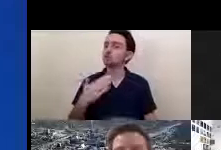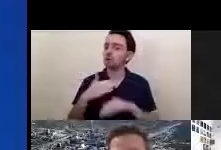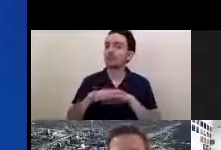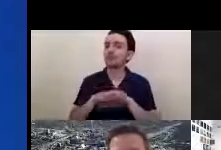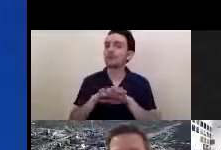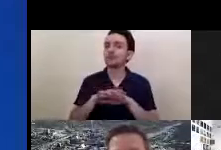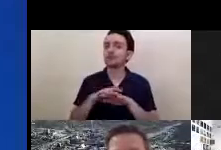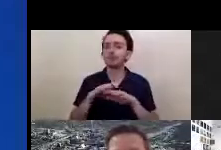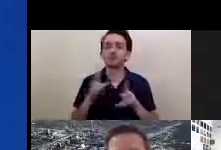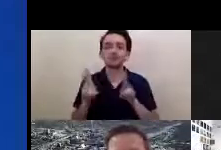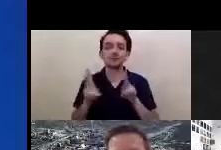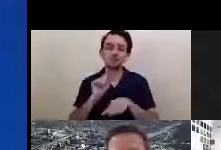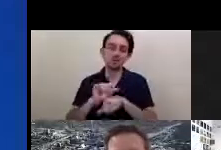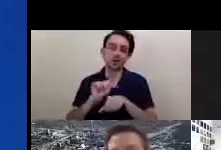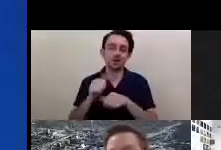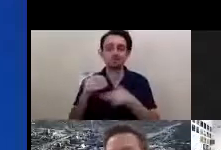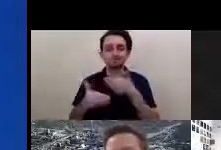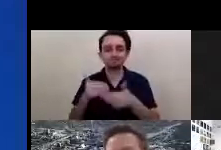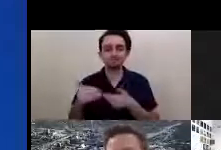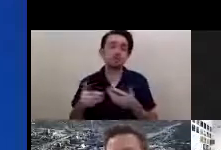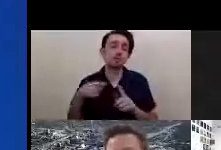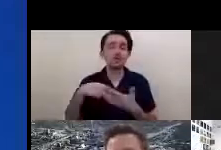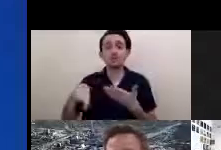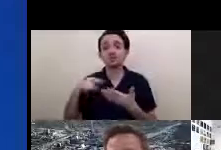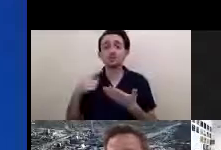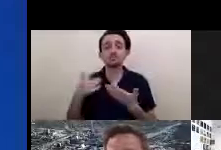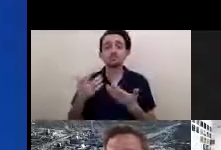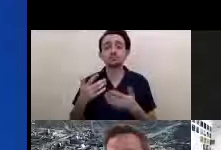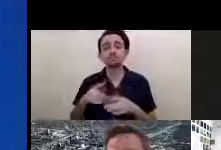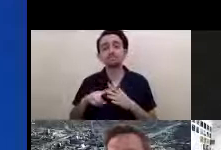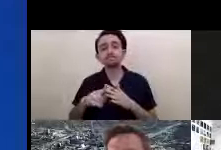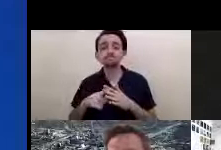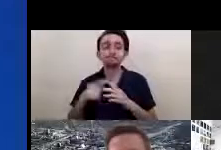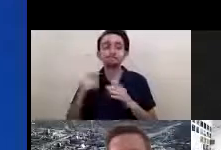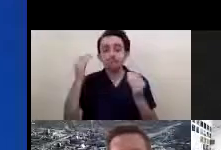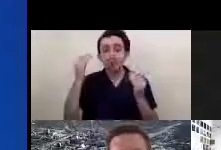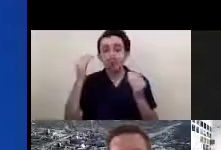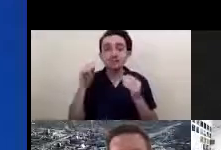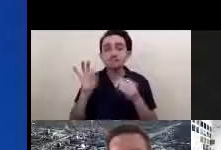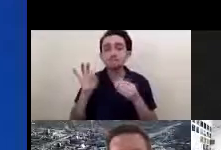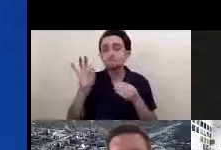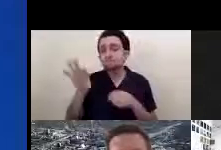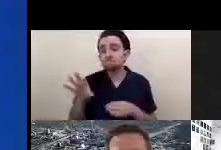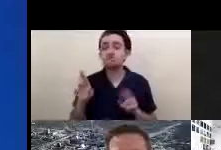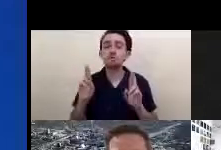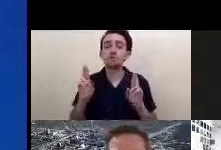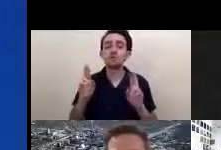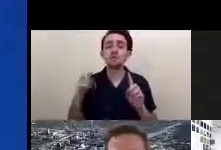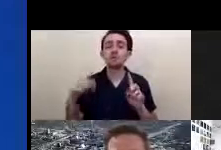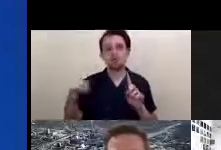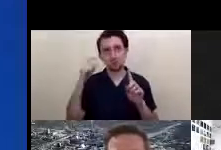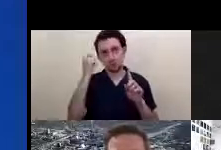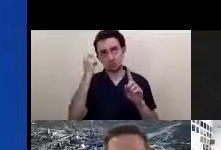that. So those are just some initial thoughts, and hopefully that helps folks understand a little bit more what that might look like when we get